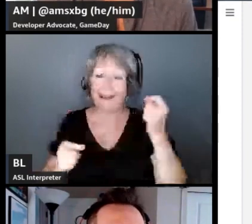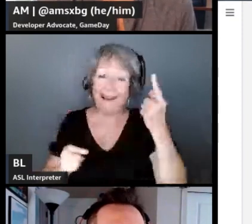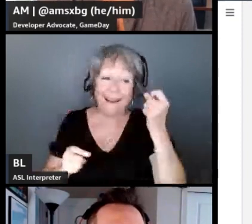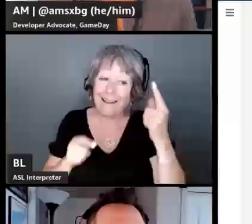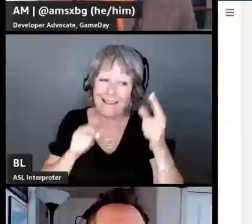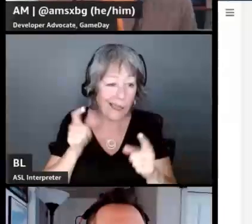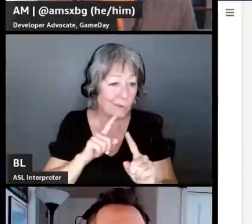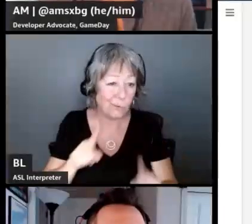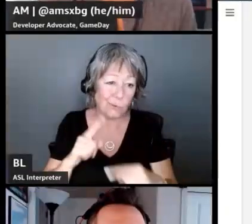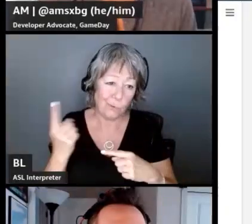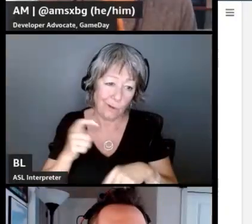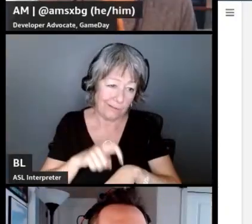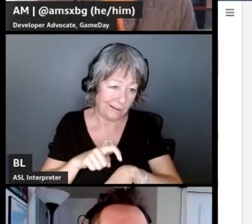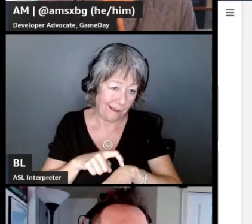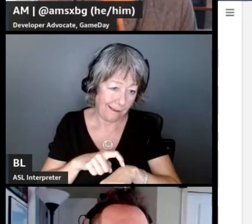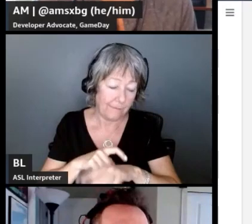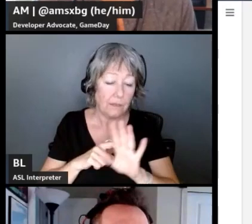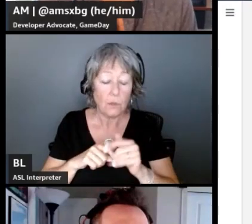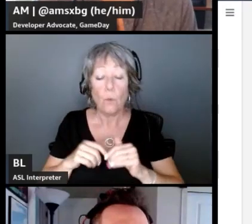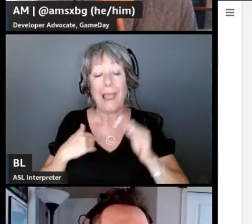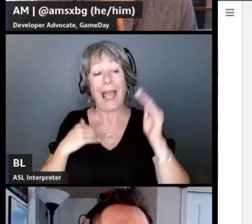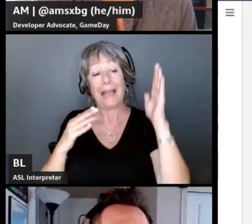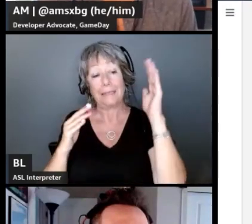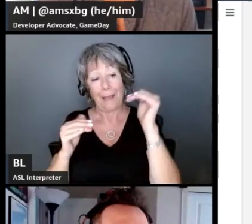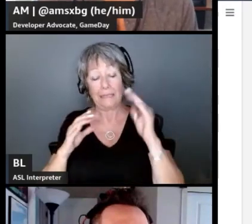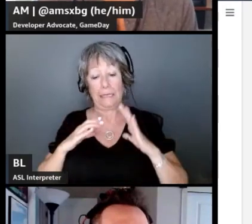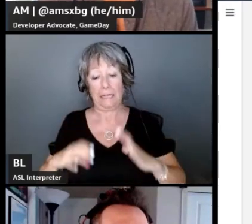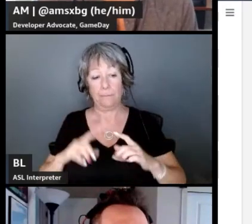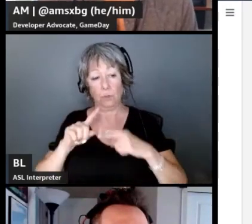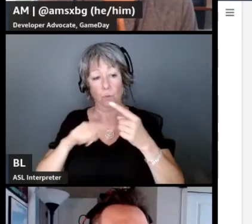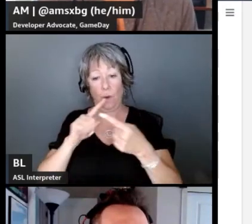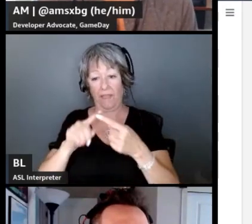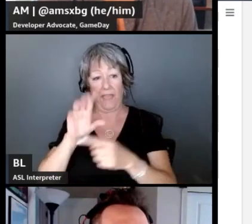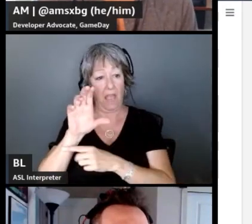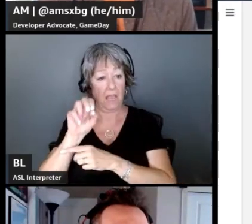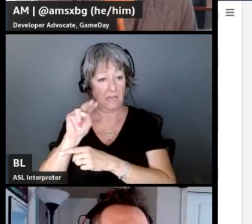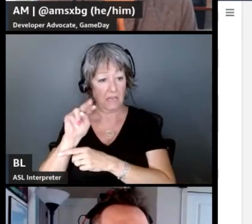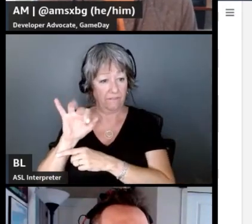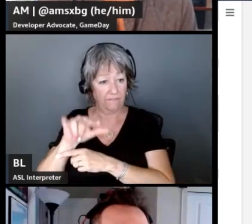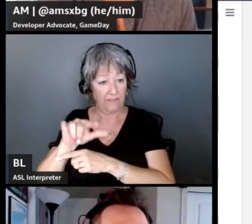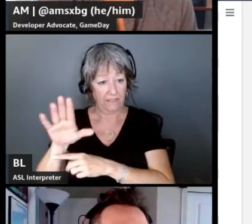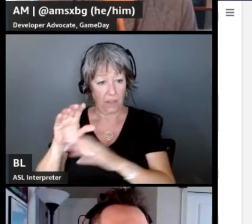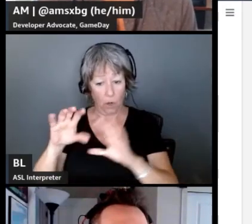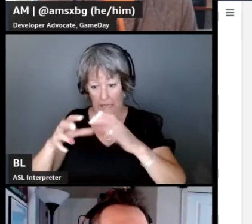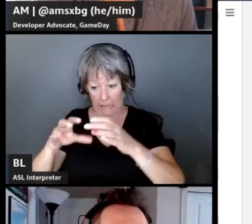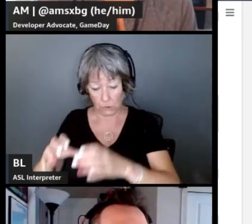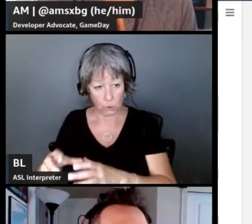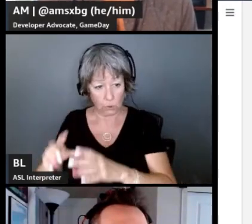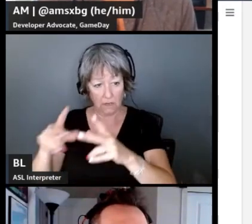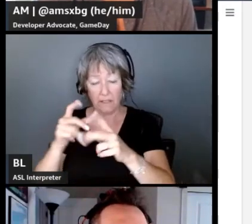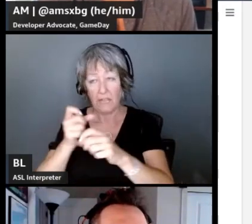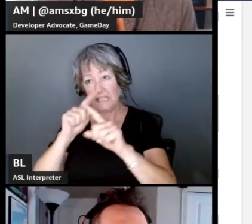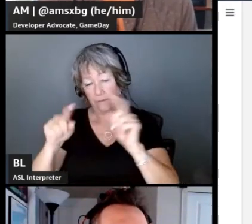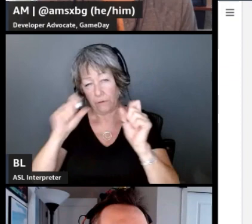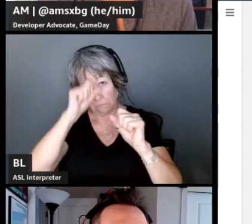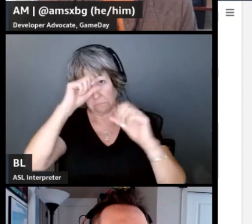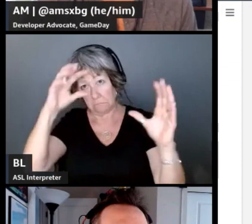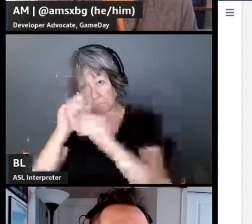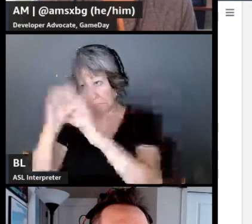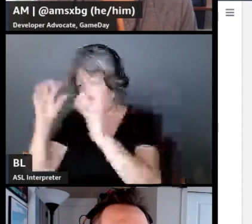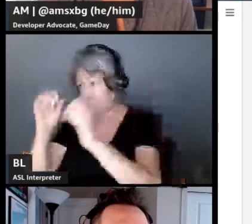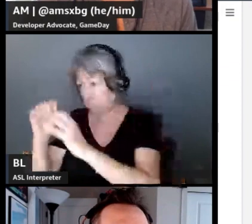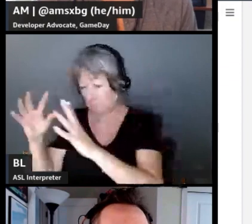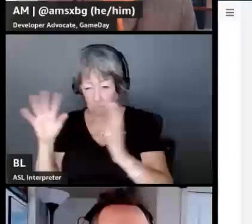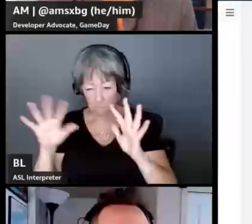expect customers to, when they configure their clusters, to also think about these kind of failure scenarios and how would you want